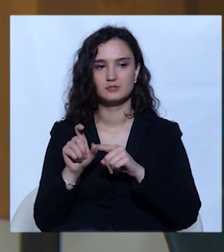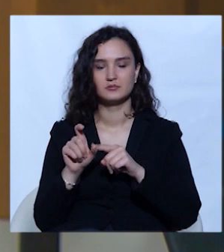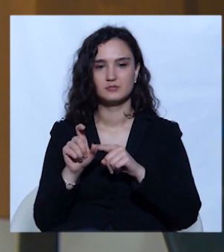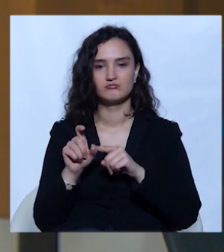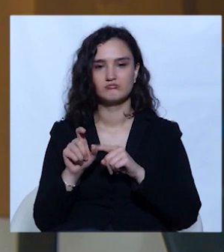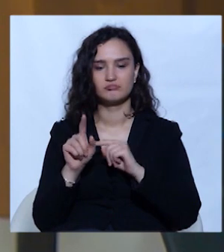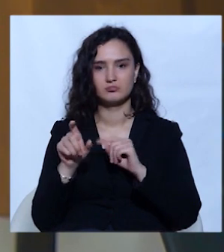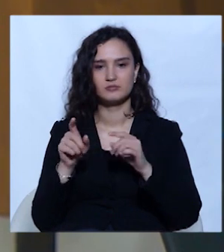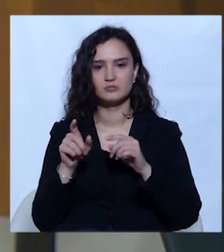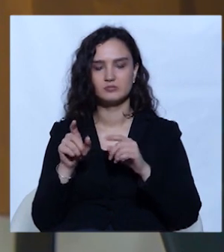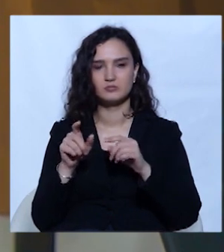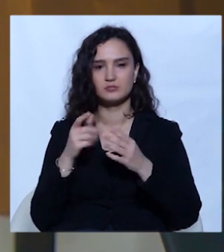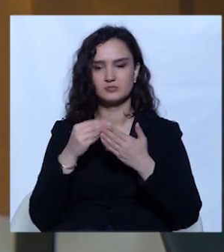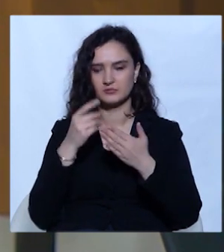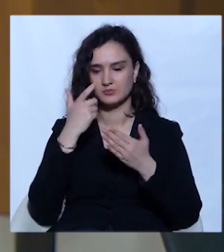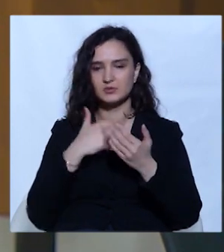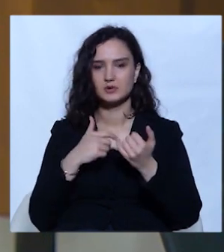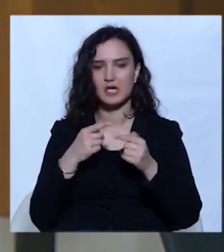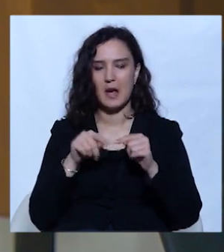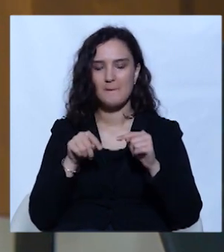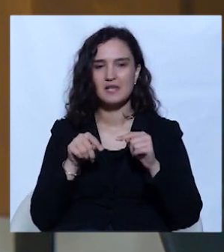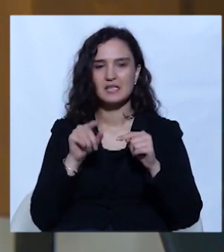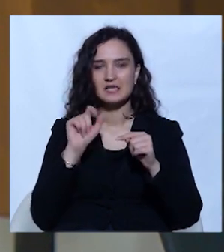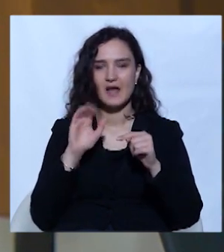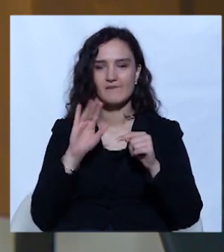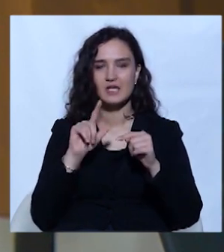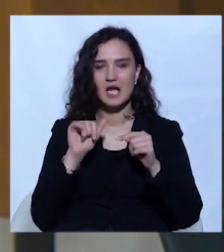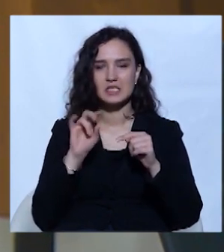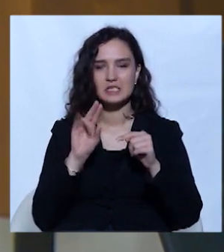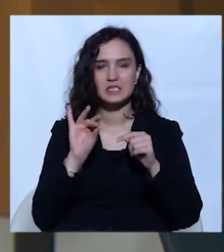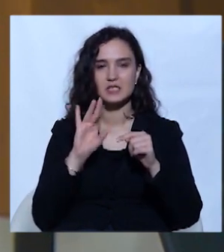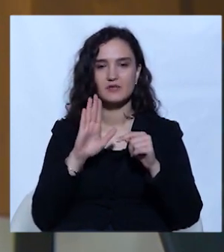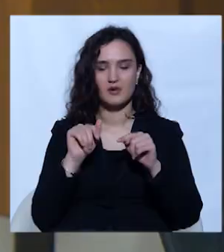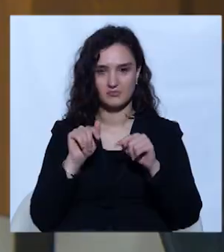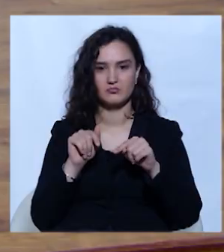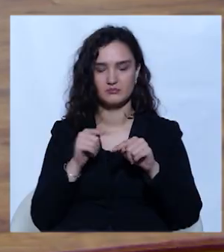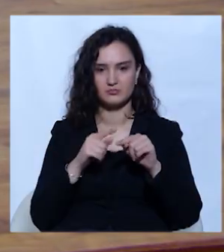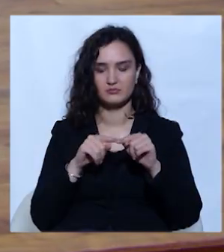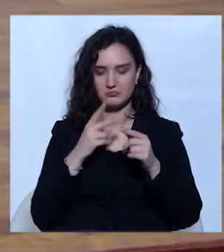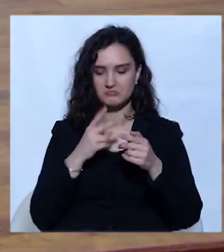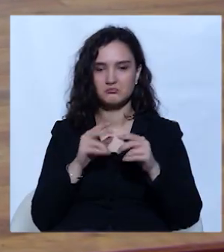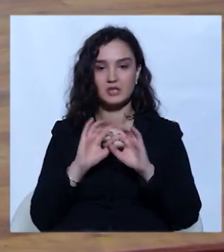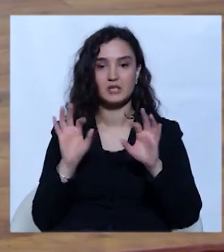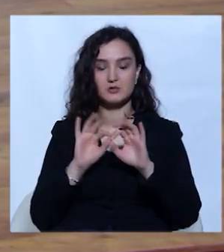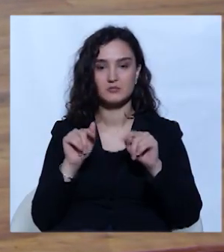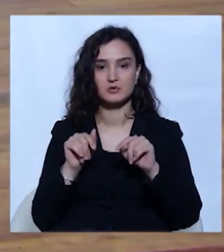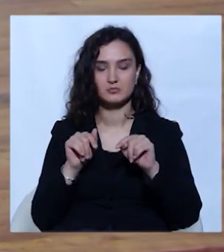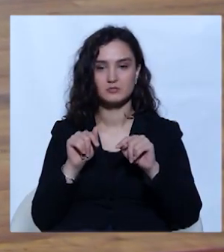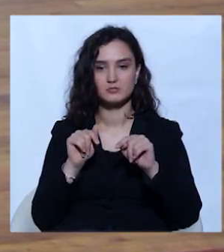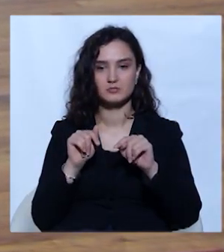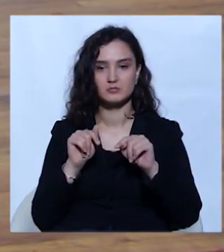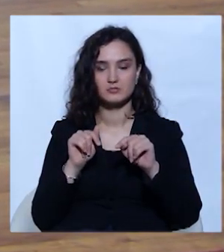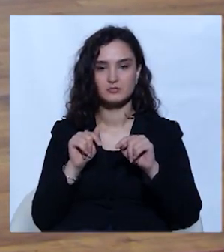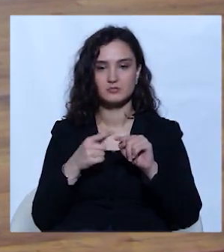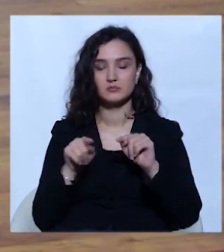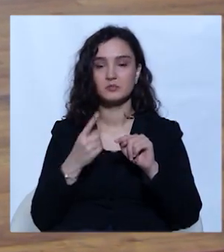symbolizes the sacrificial aspect of the book very well. She, I'll let you explain a bit more, but she is